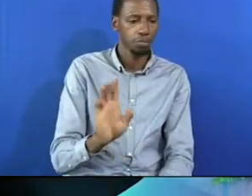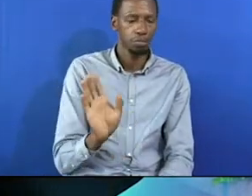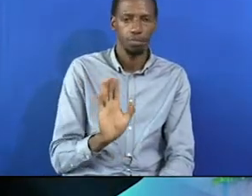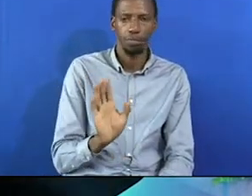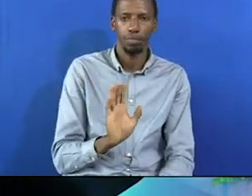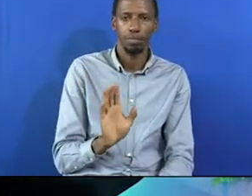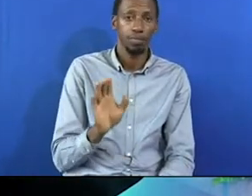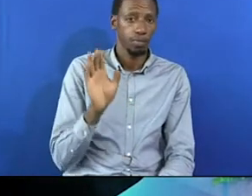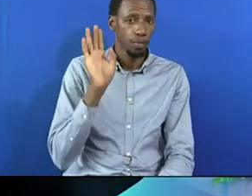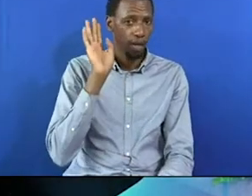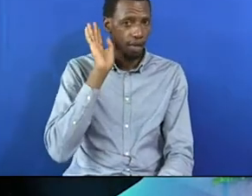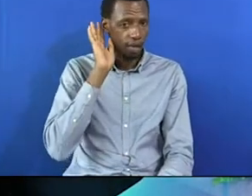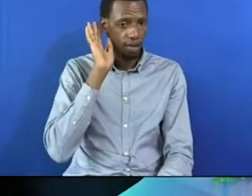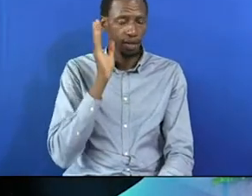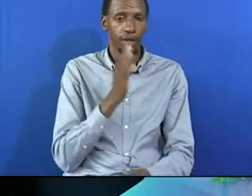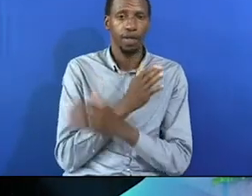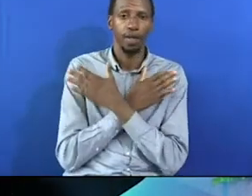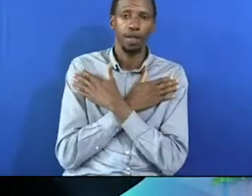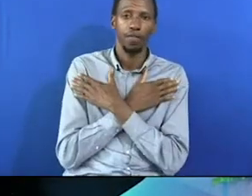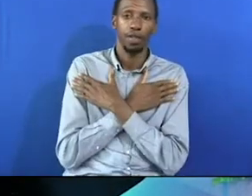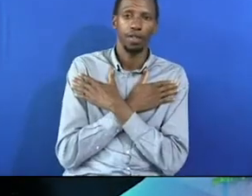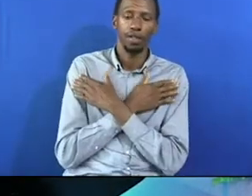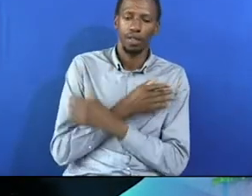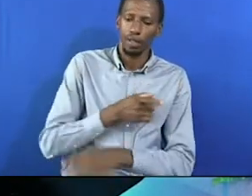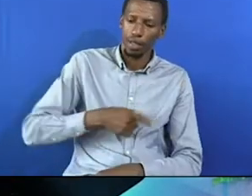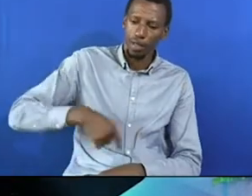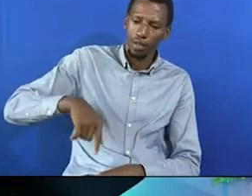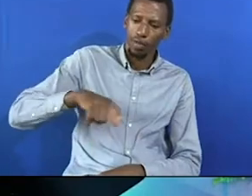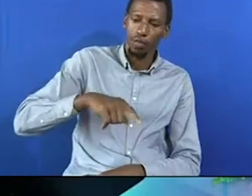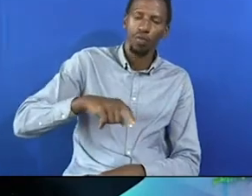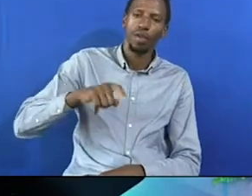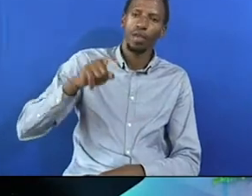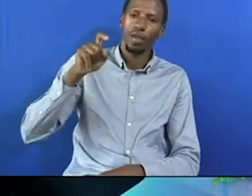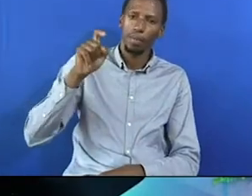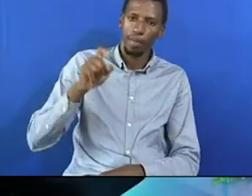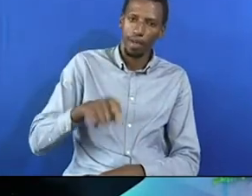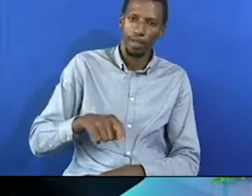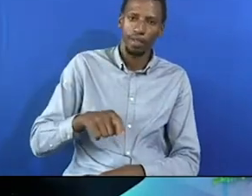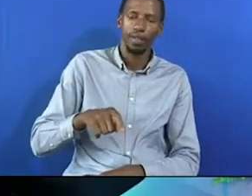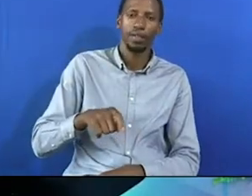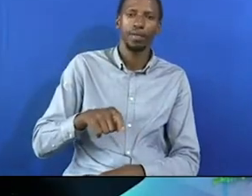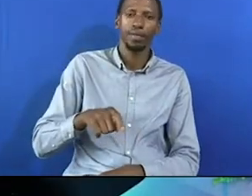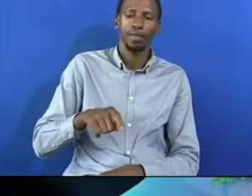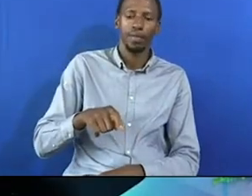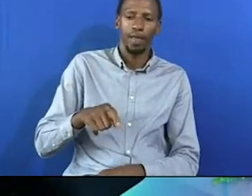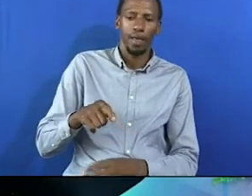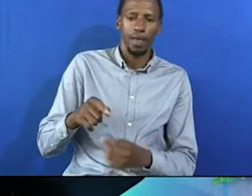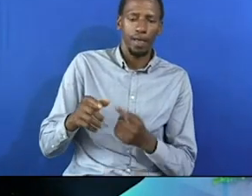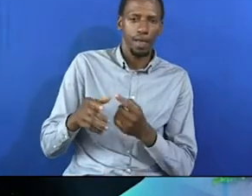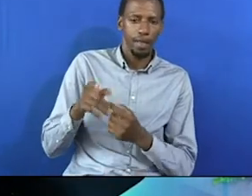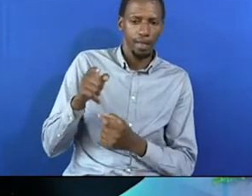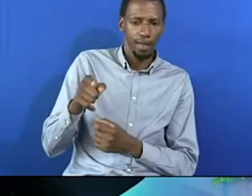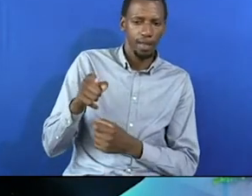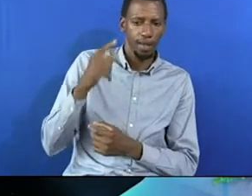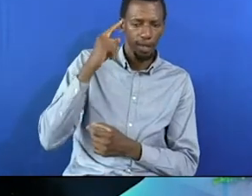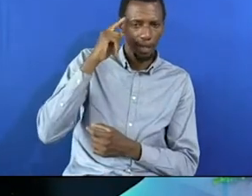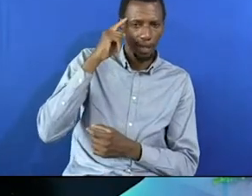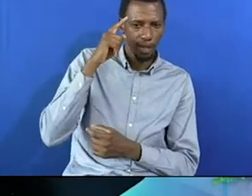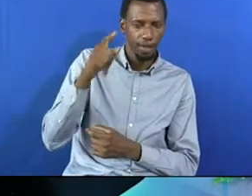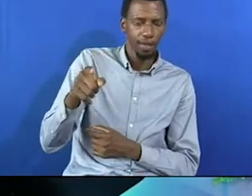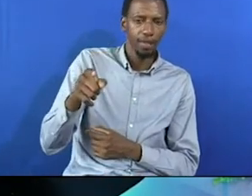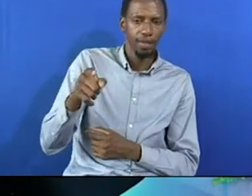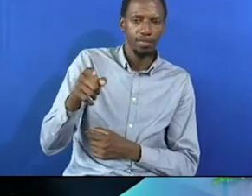Listen, friends, listen to this. We must treat it as absolute disrespect of